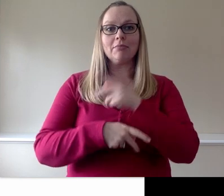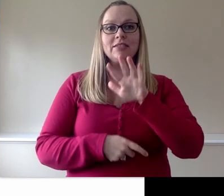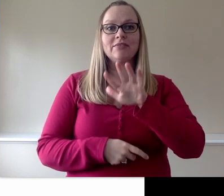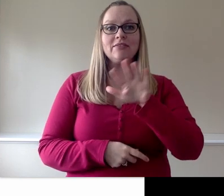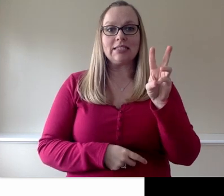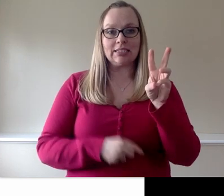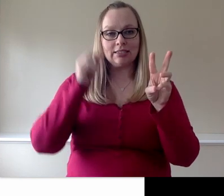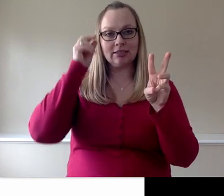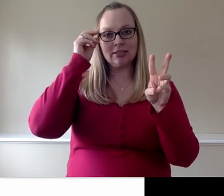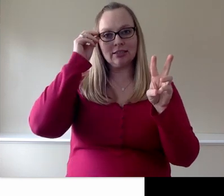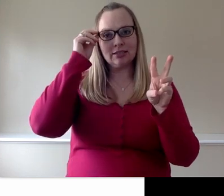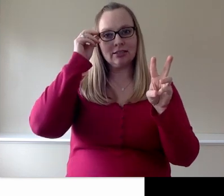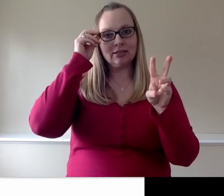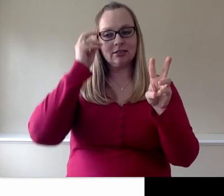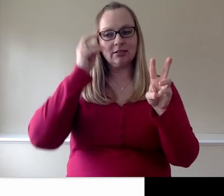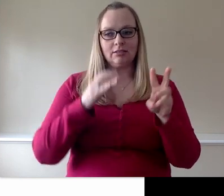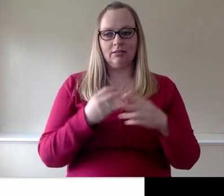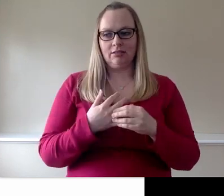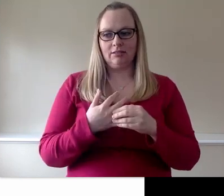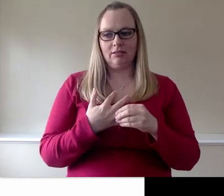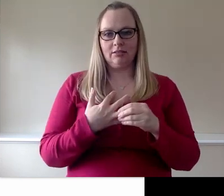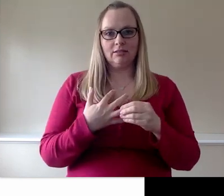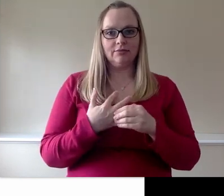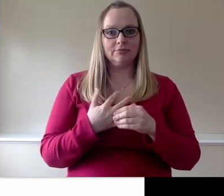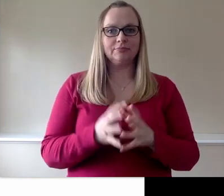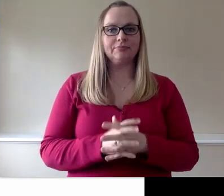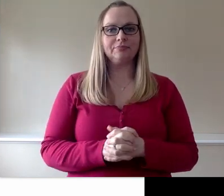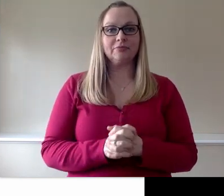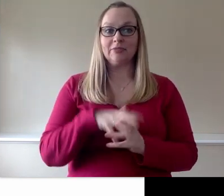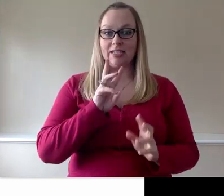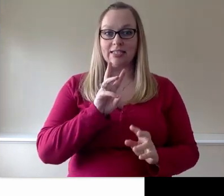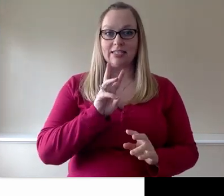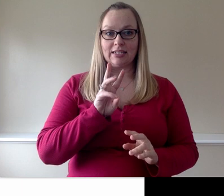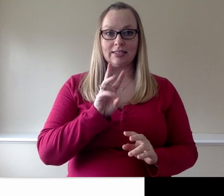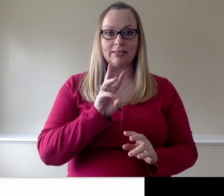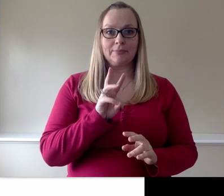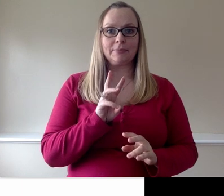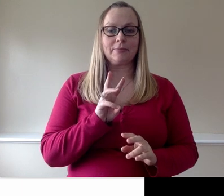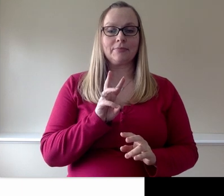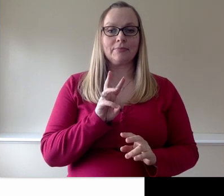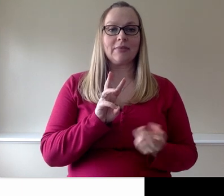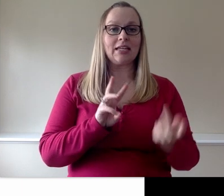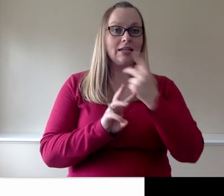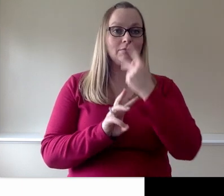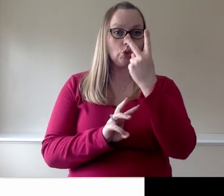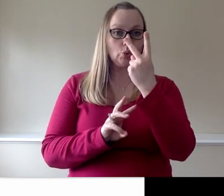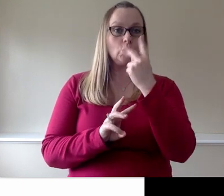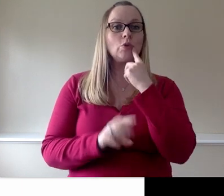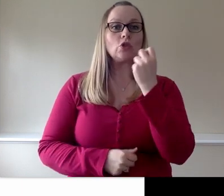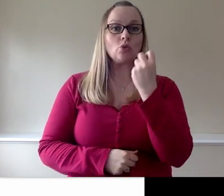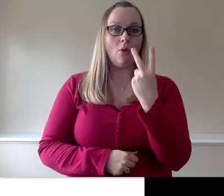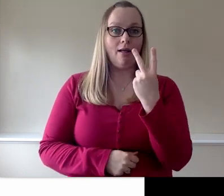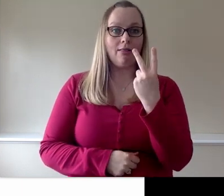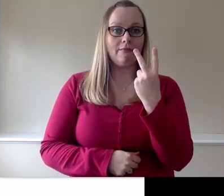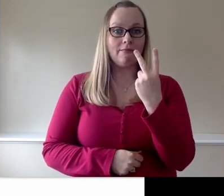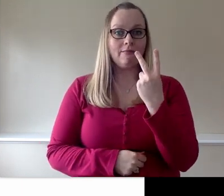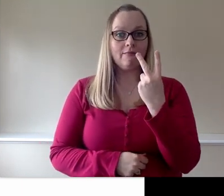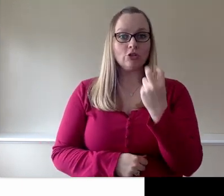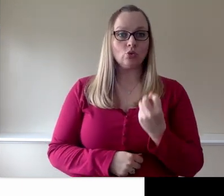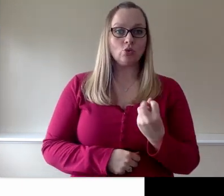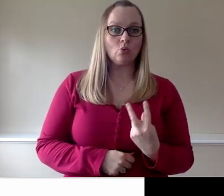56. We're going to start in the ones place with the 6. 6 times 2 is 12. Carry